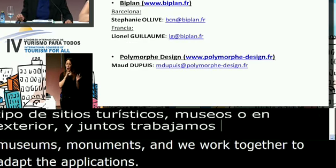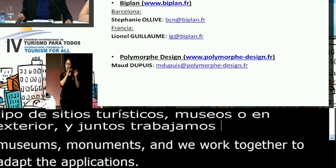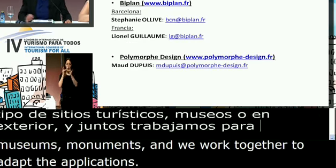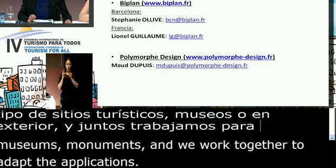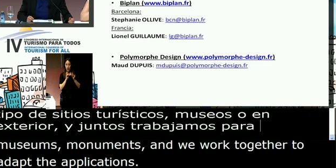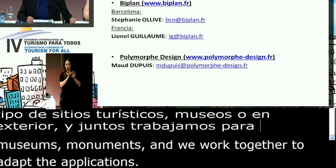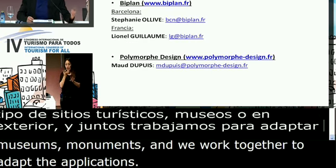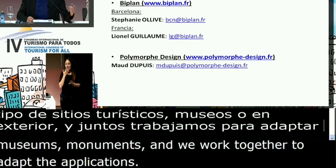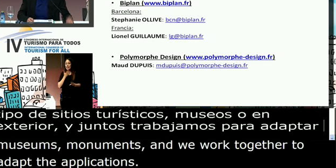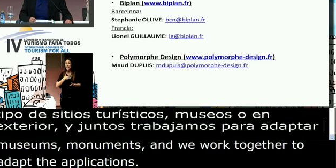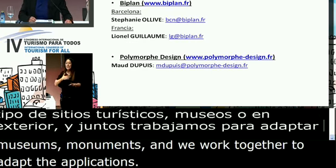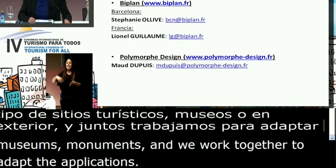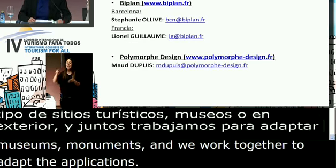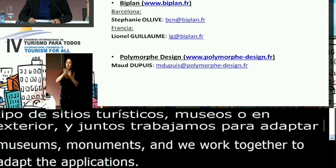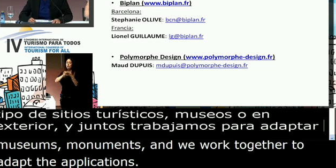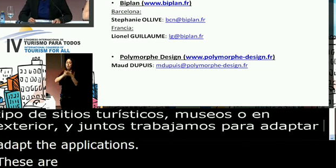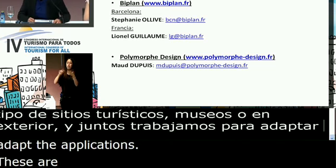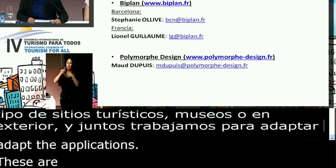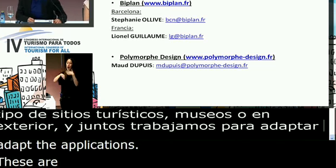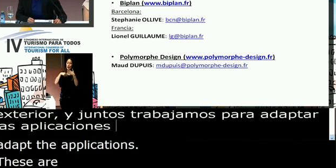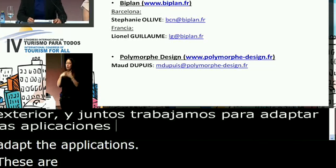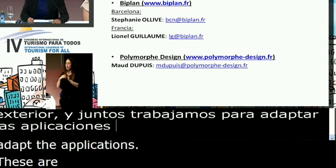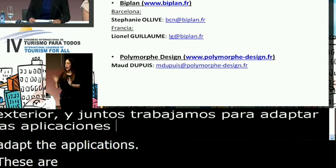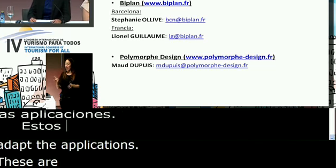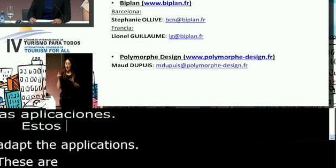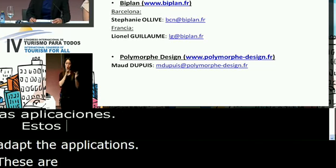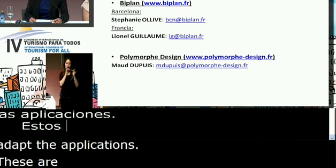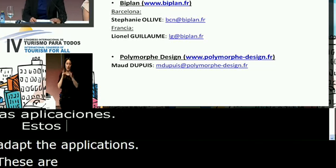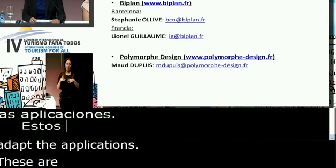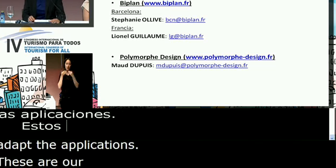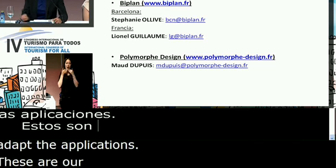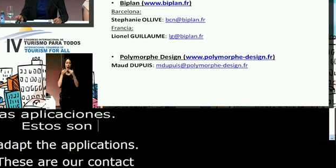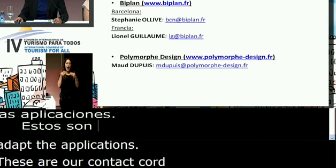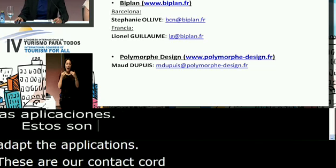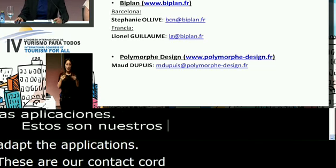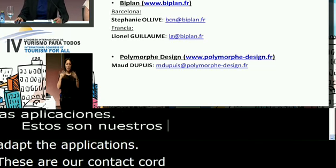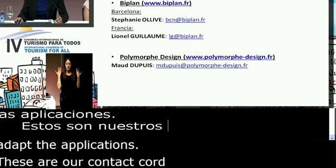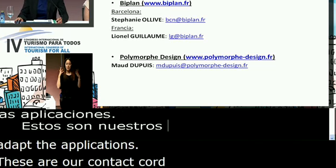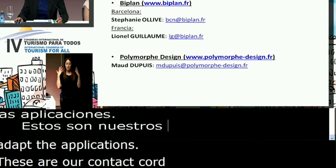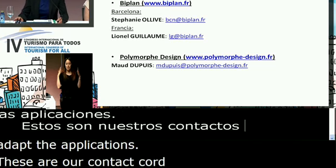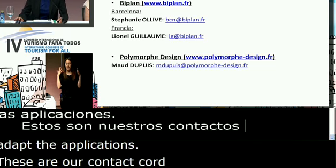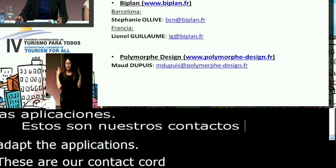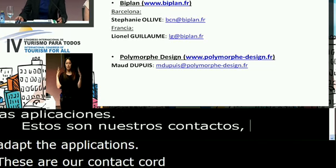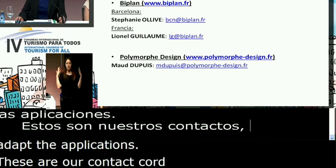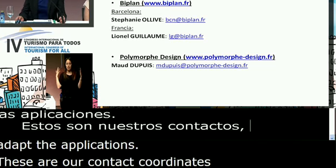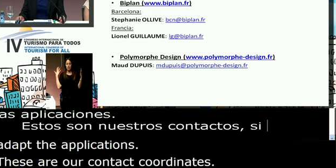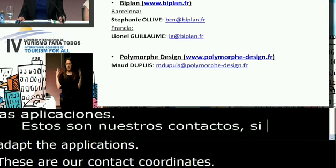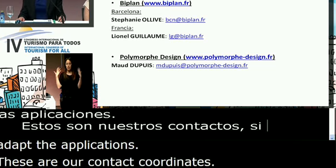These are our contact coordinates. Thank you very much.